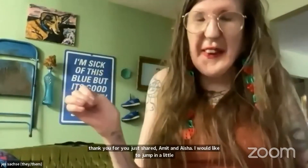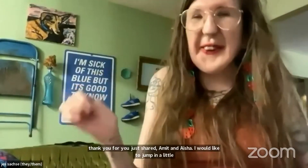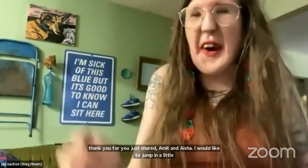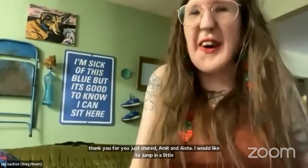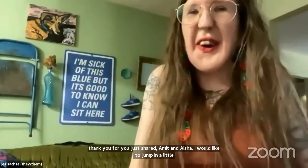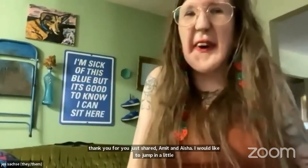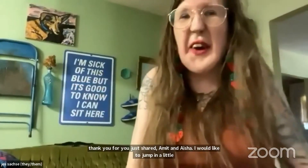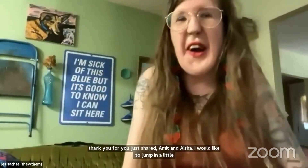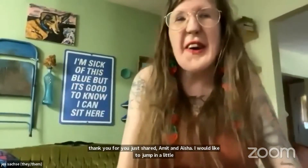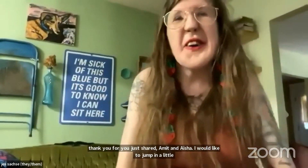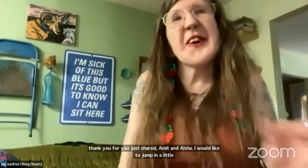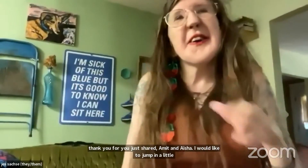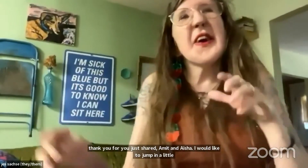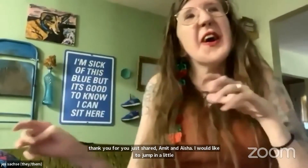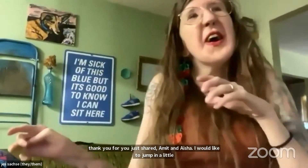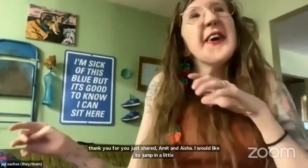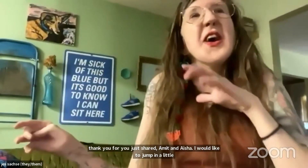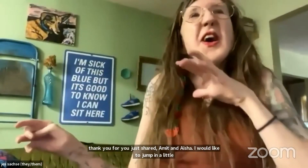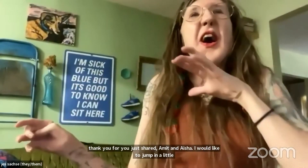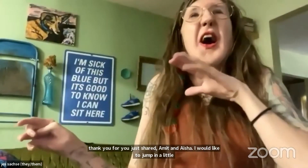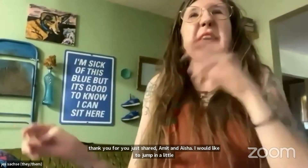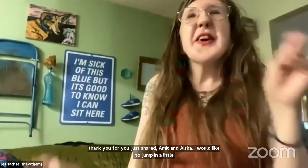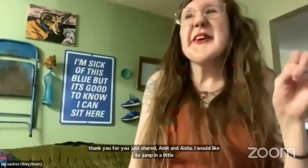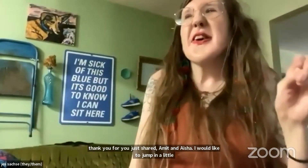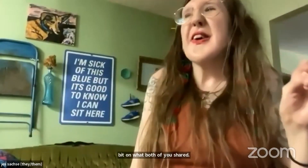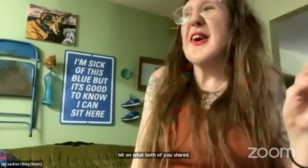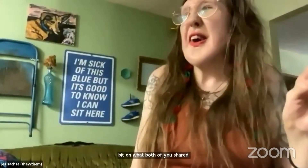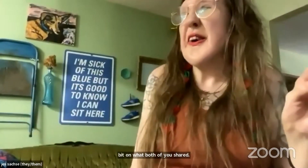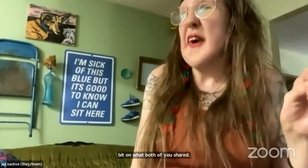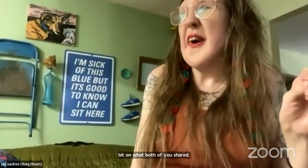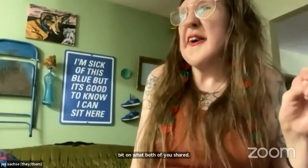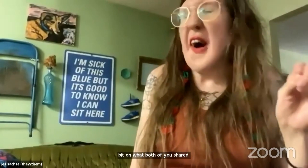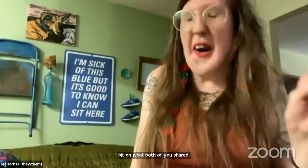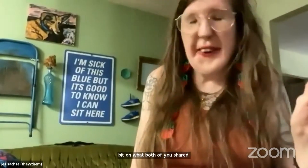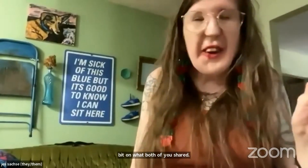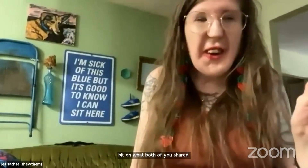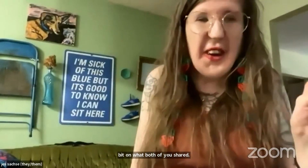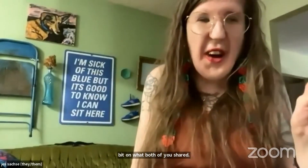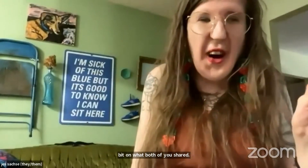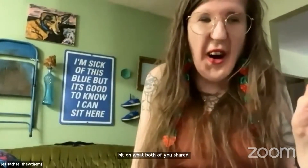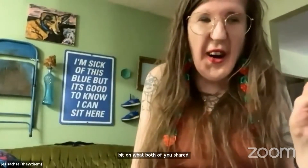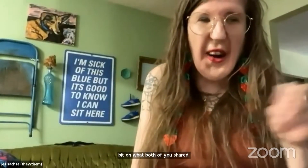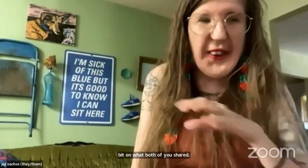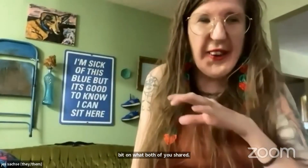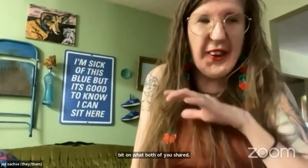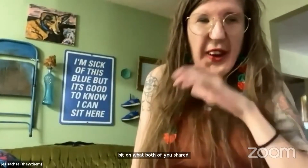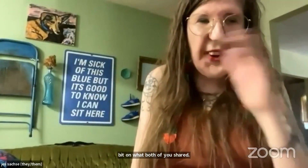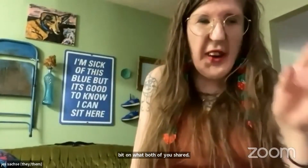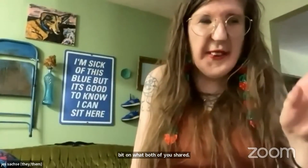in the room as well. And I actually feel, I really appreciate that you brought up housing